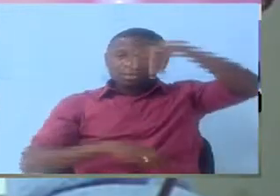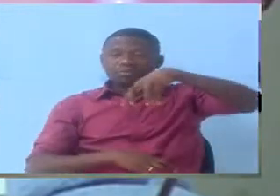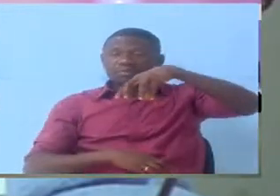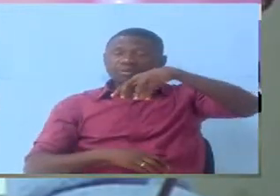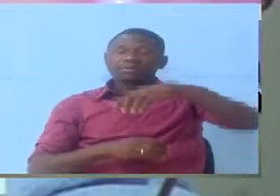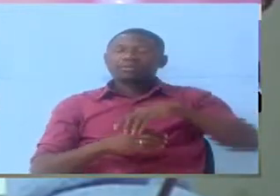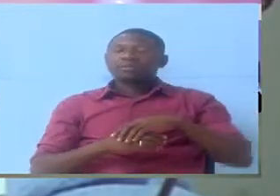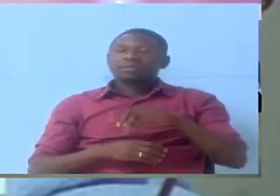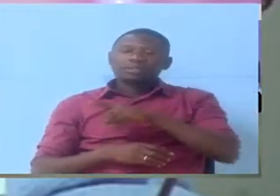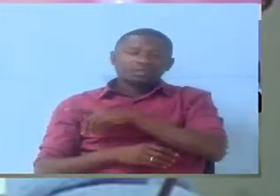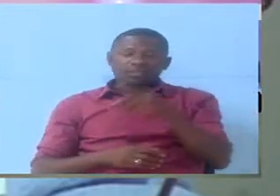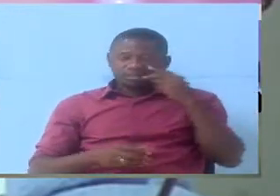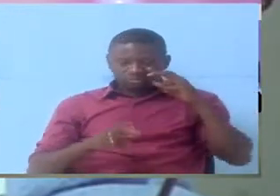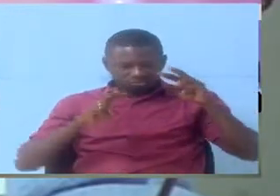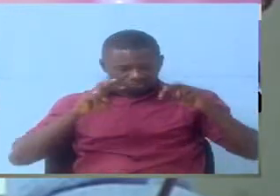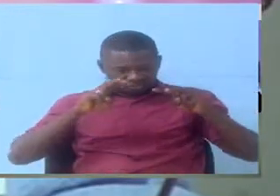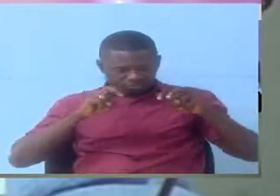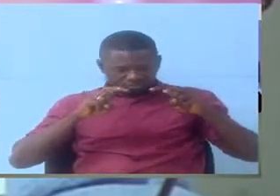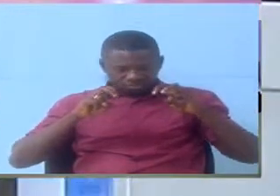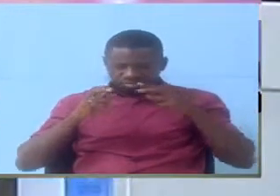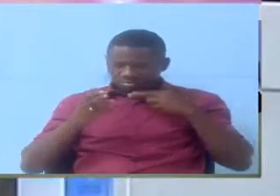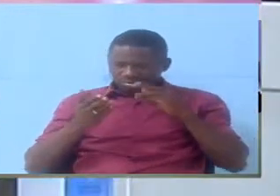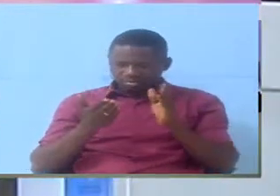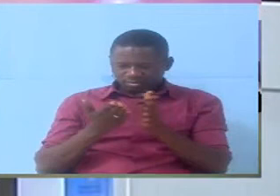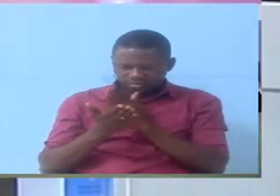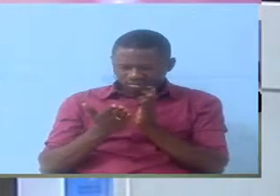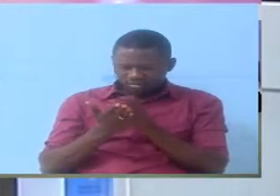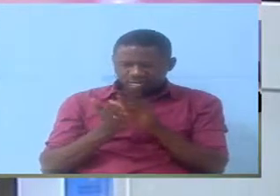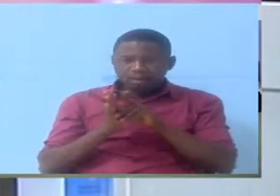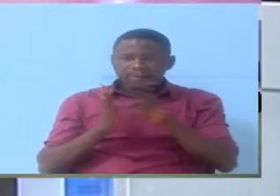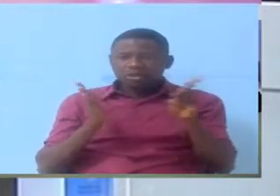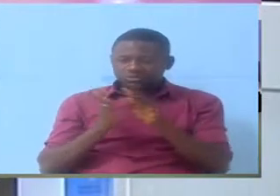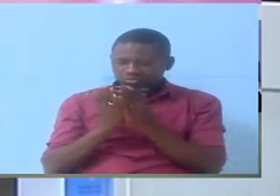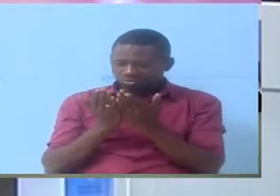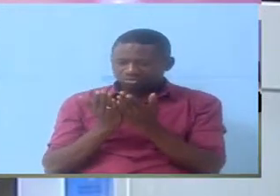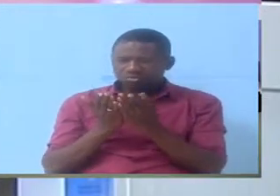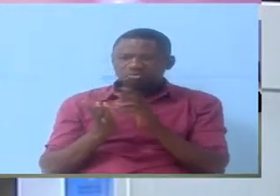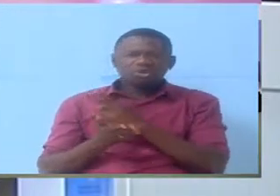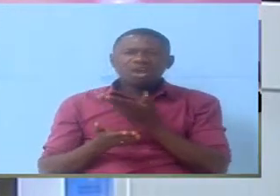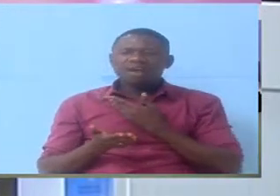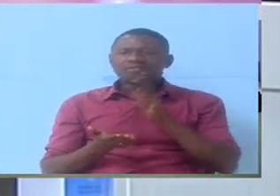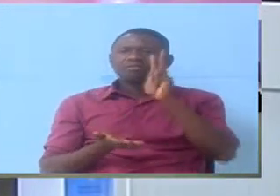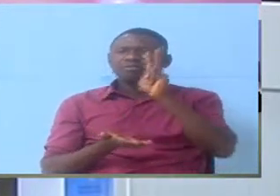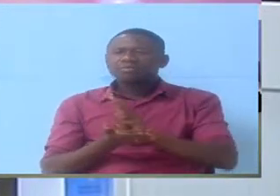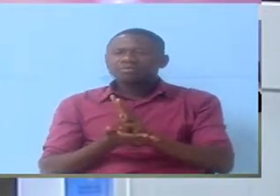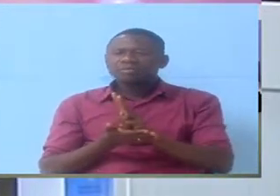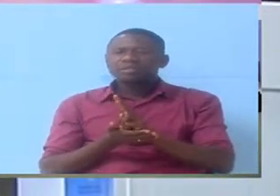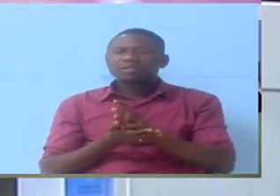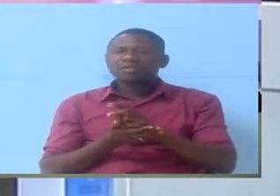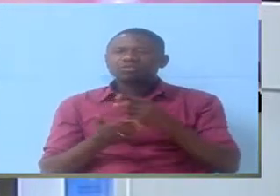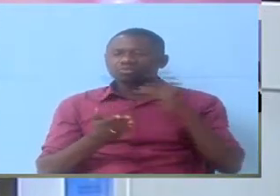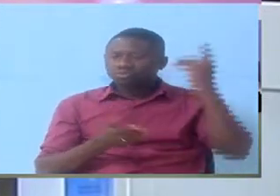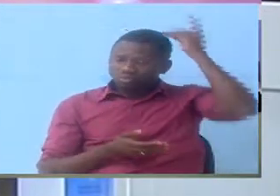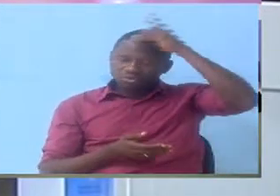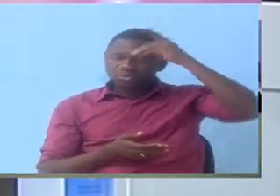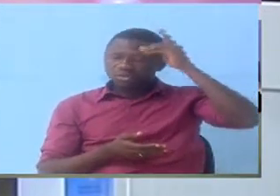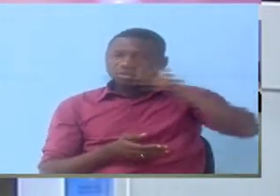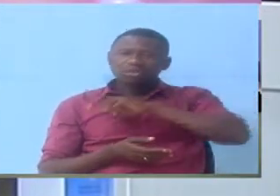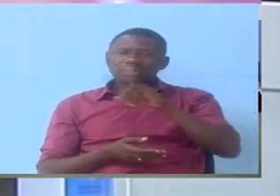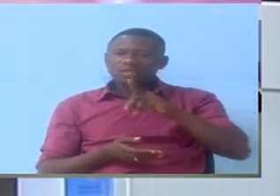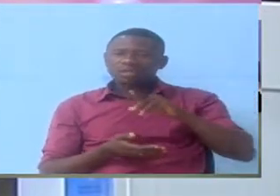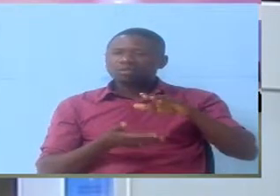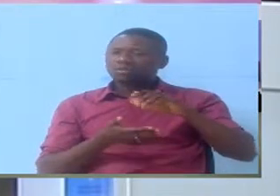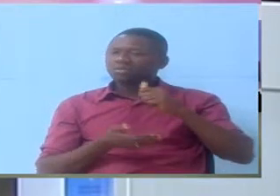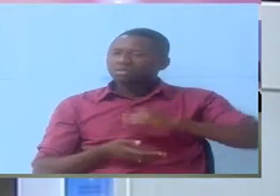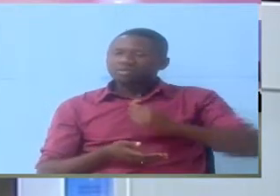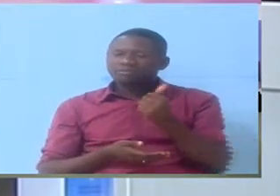checked my passport. Yena passport o yube. There was no visa for Sudan. Visa tije puru Sudan. They refused to take me. Ibalanta purkanta. But I would not